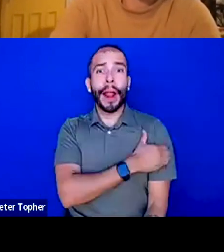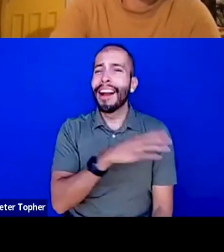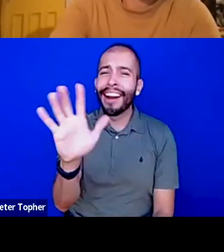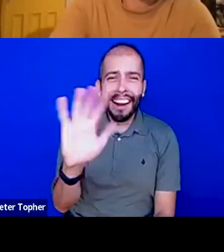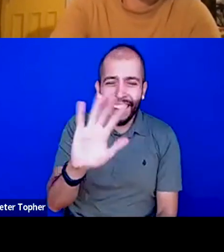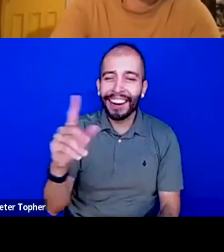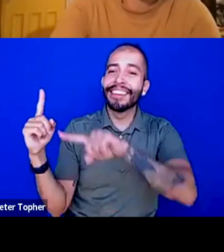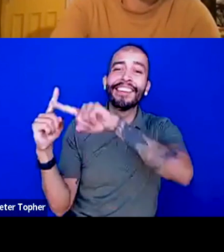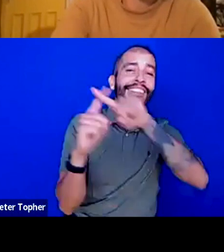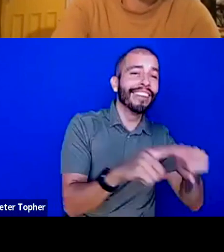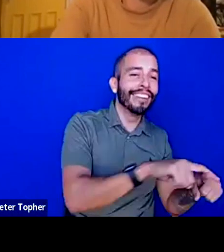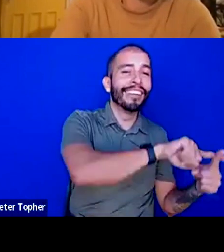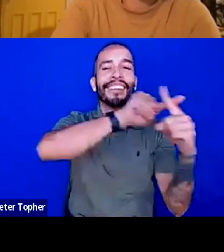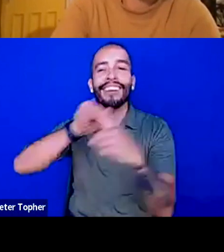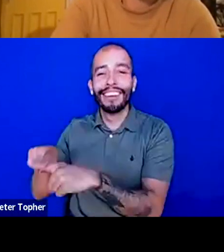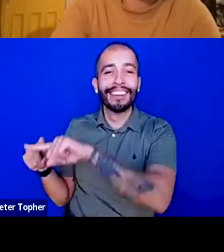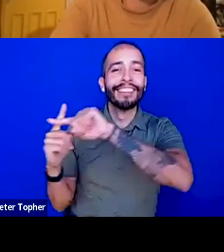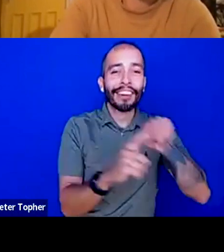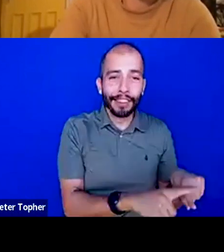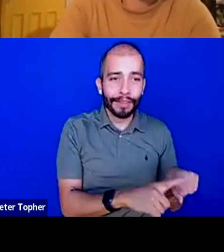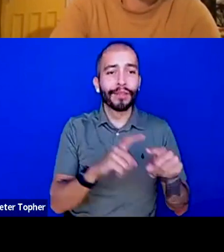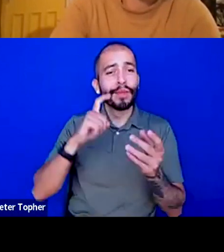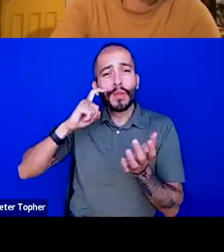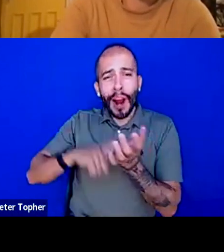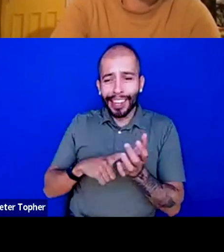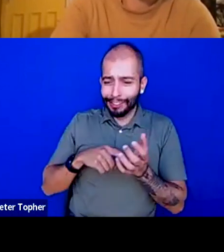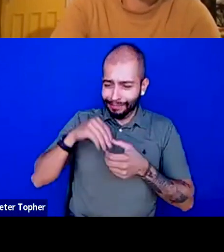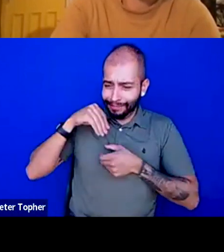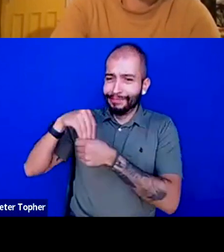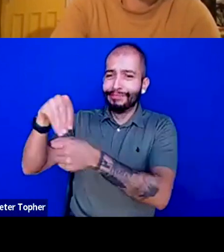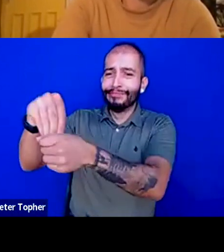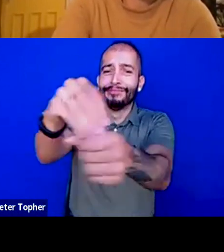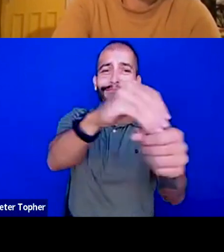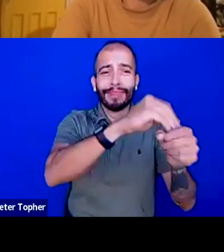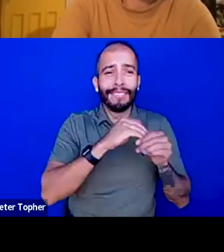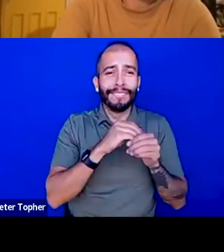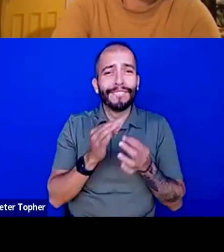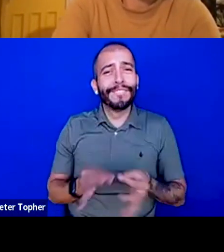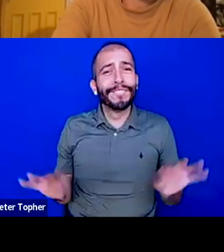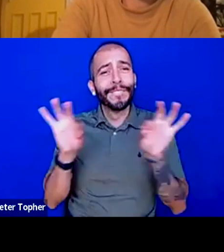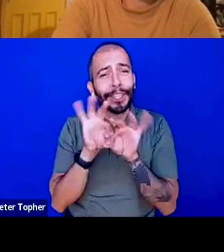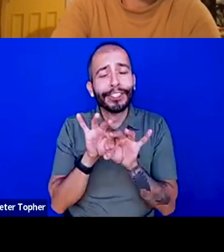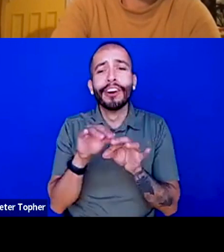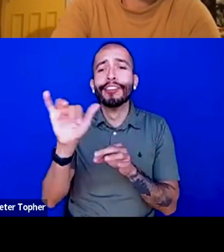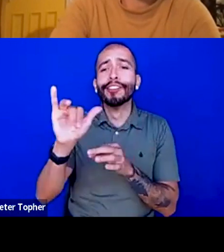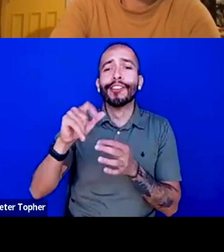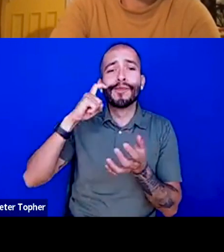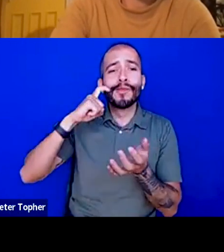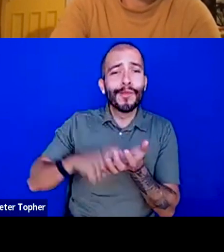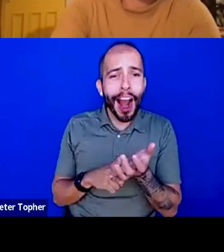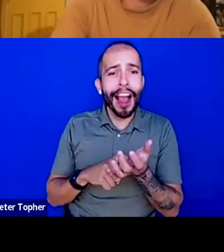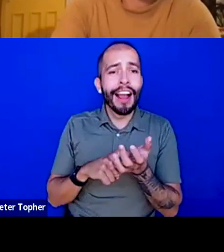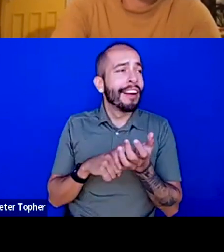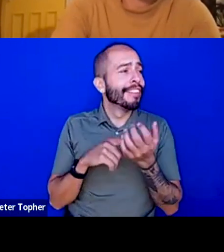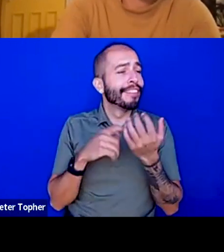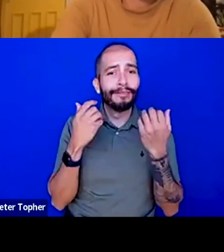those of us who are most impacted have wisdom and expertise that should be valued in the development of these sorts of